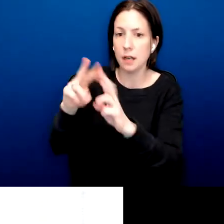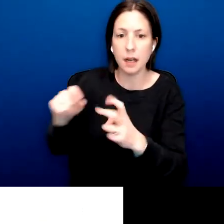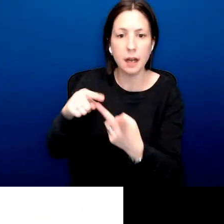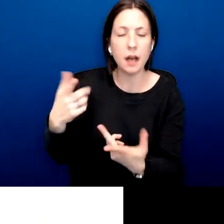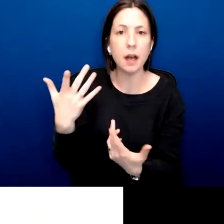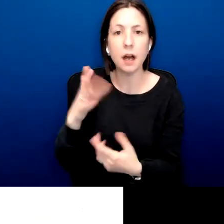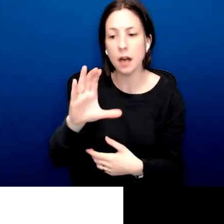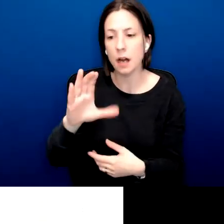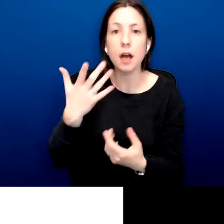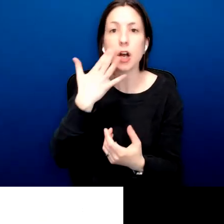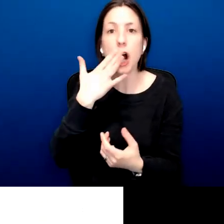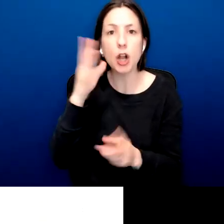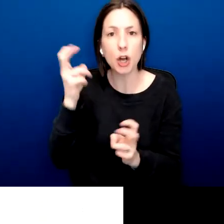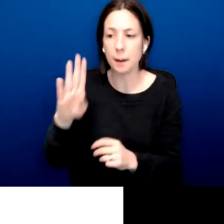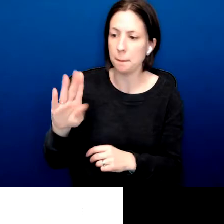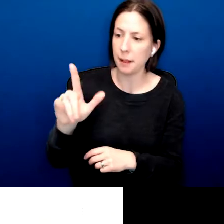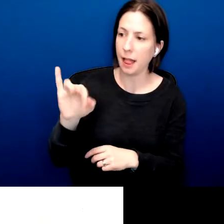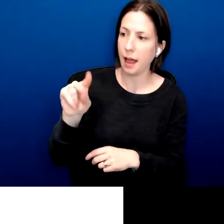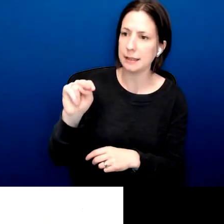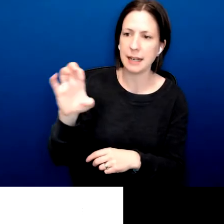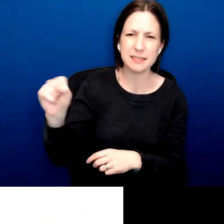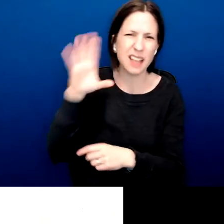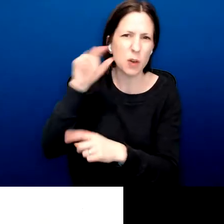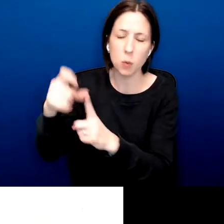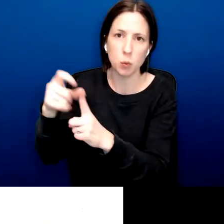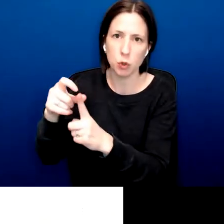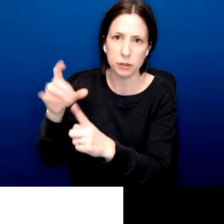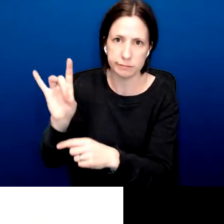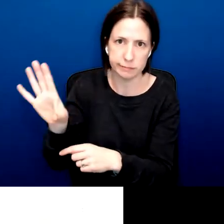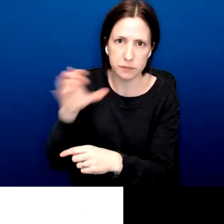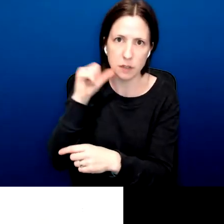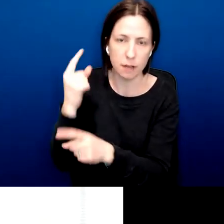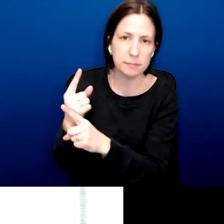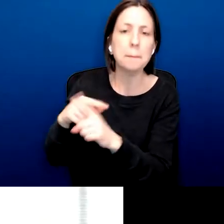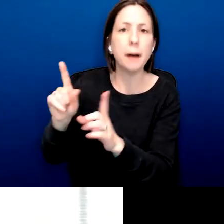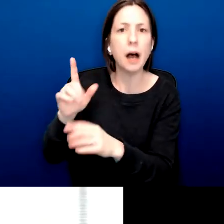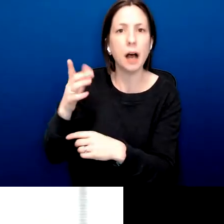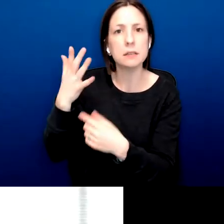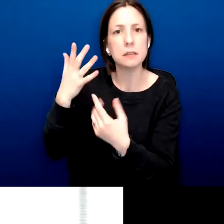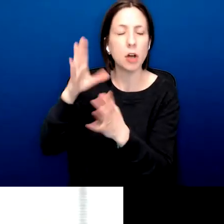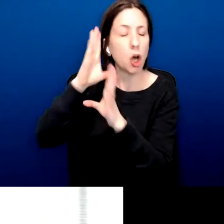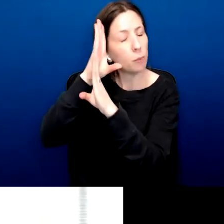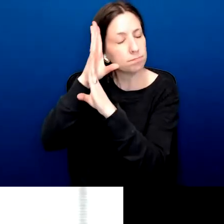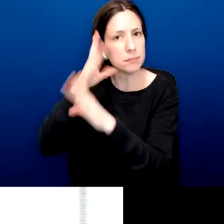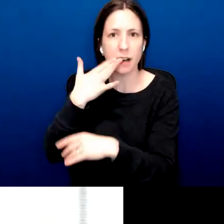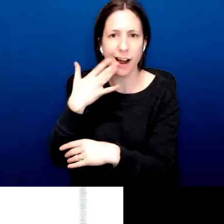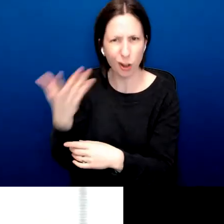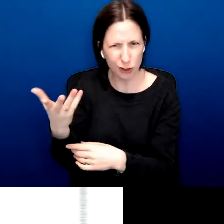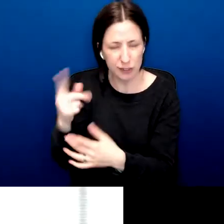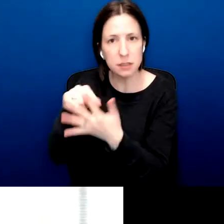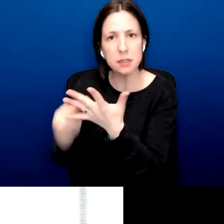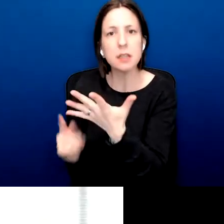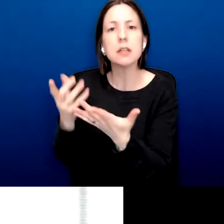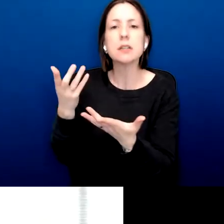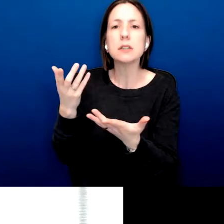colorblindness, which again is in poor taste, but talking about colorblindness. So all of these things that lead to this thing, and I saw